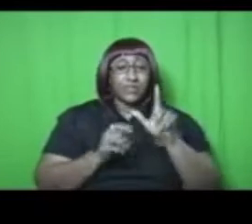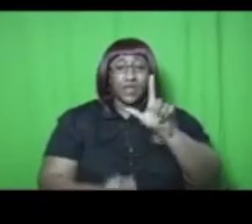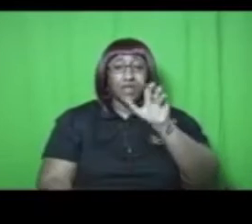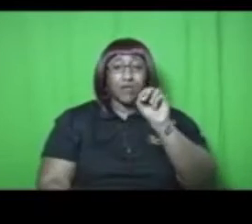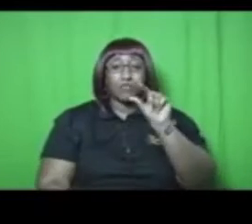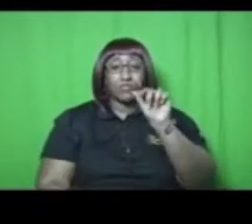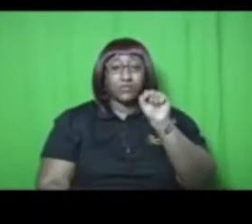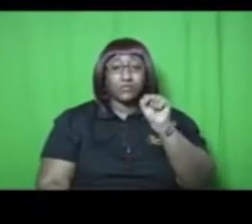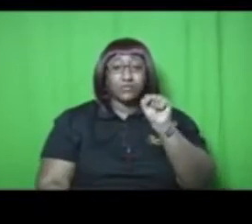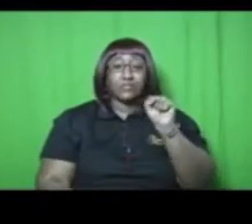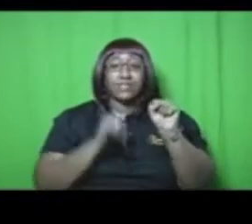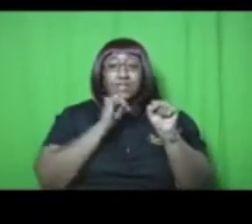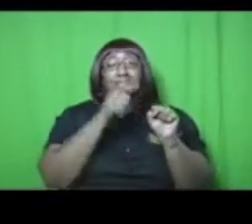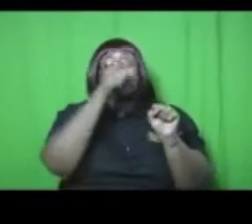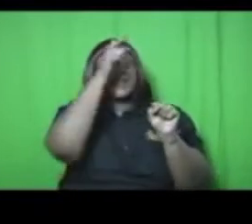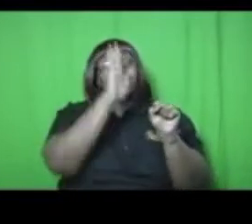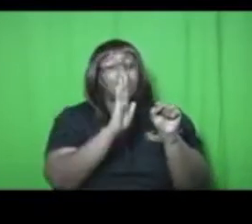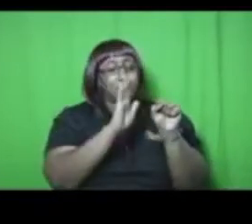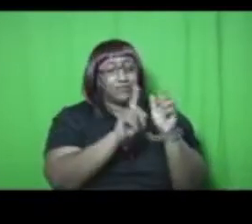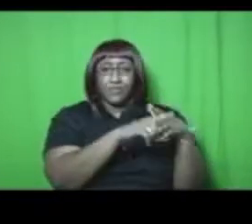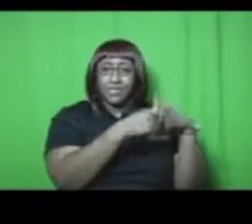word is God's generic word.